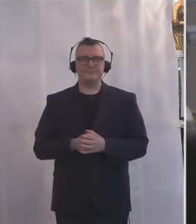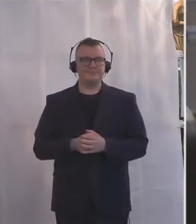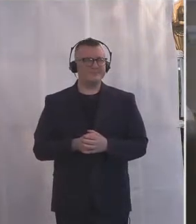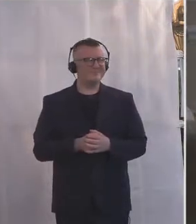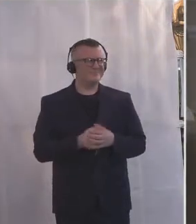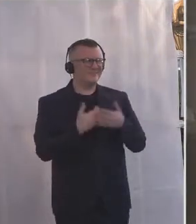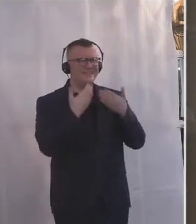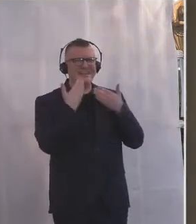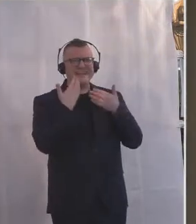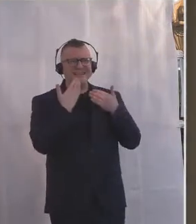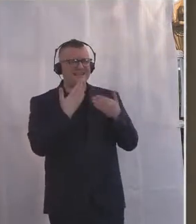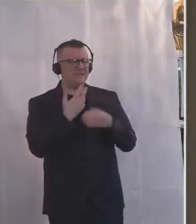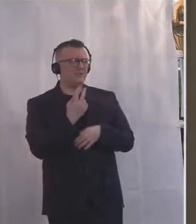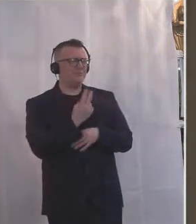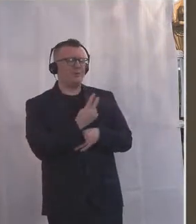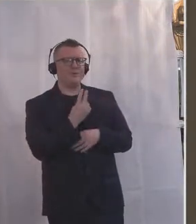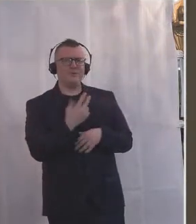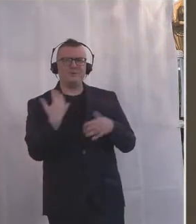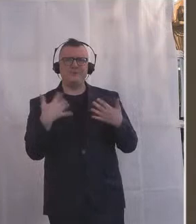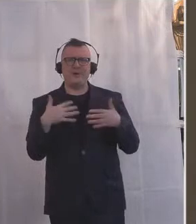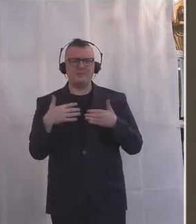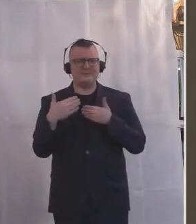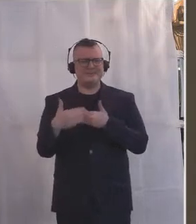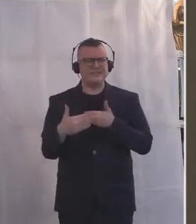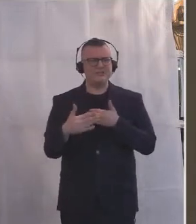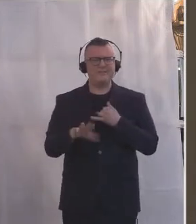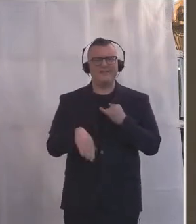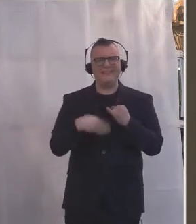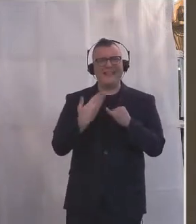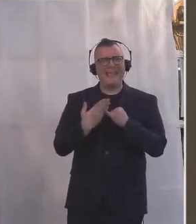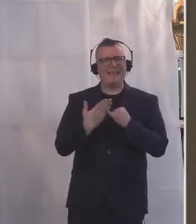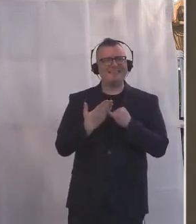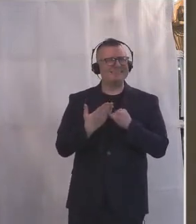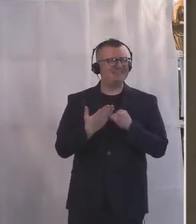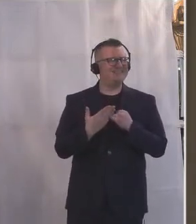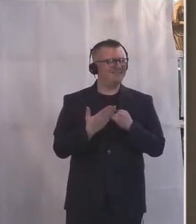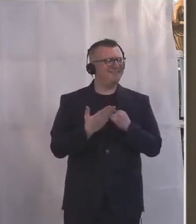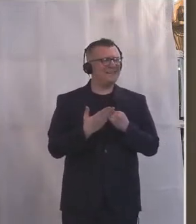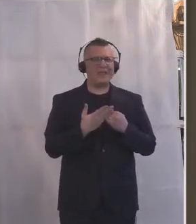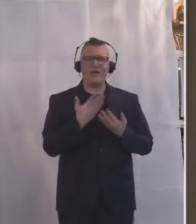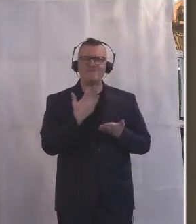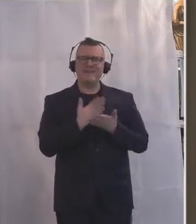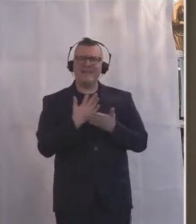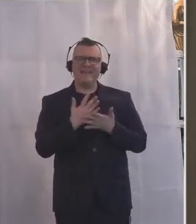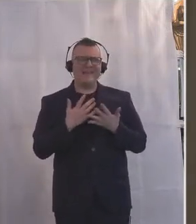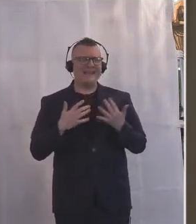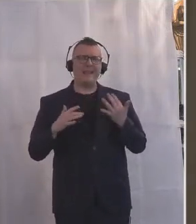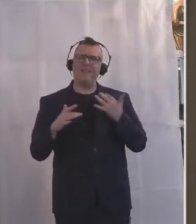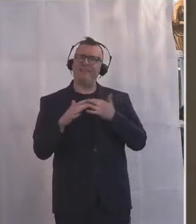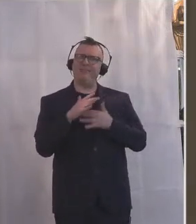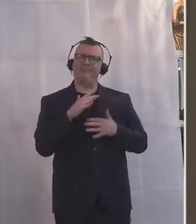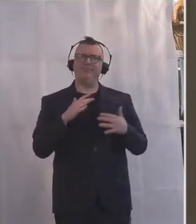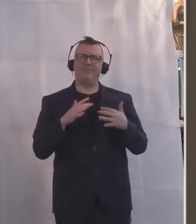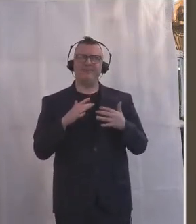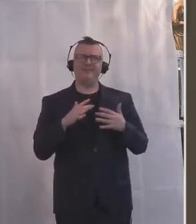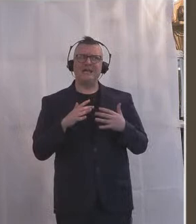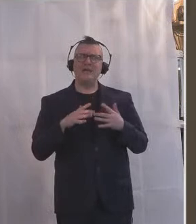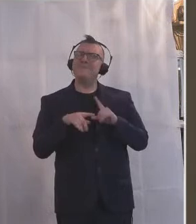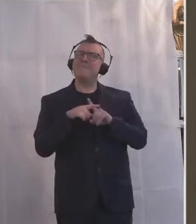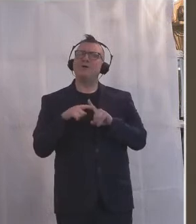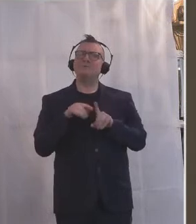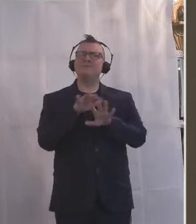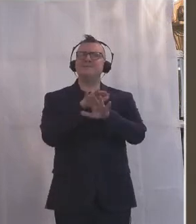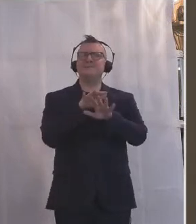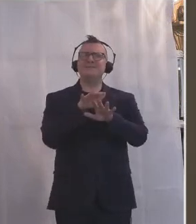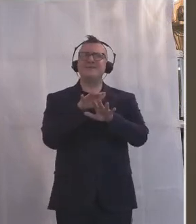Thank you so much. And, you know, I think it was a great session to have at the end of the day, and actually painted a pretty positive scene of, you know, there's lots of